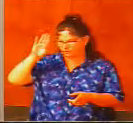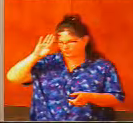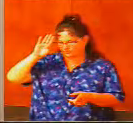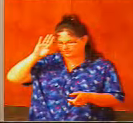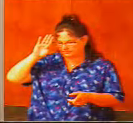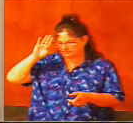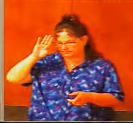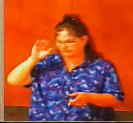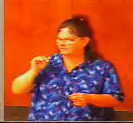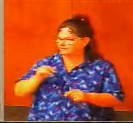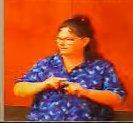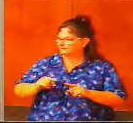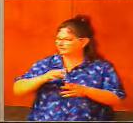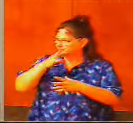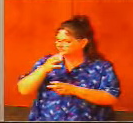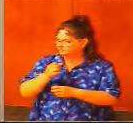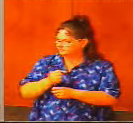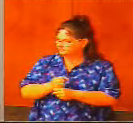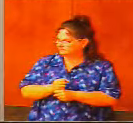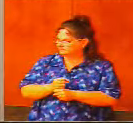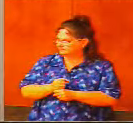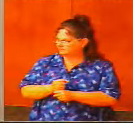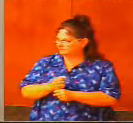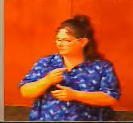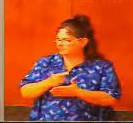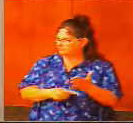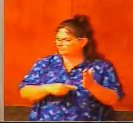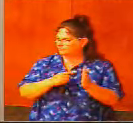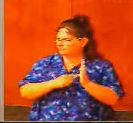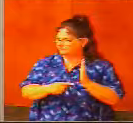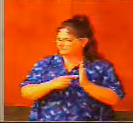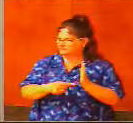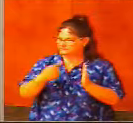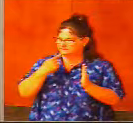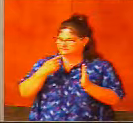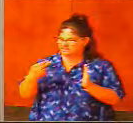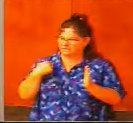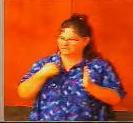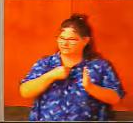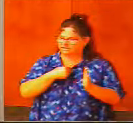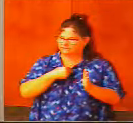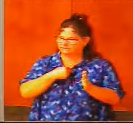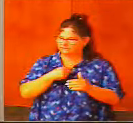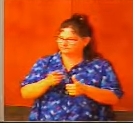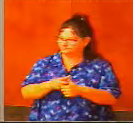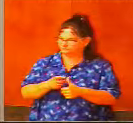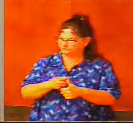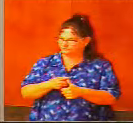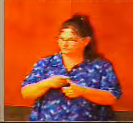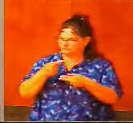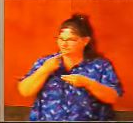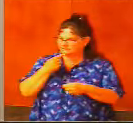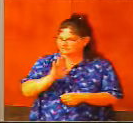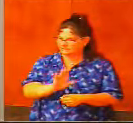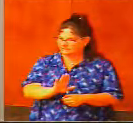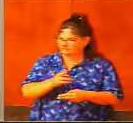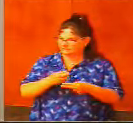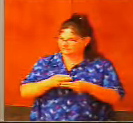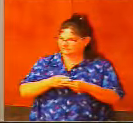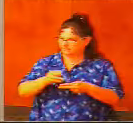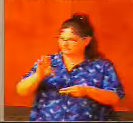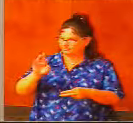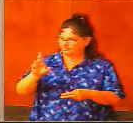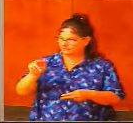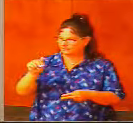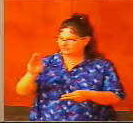But let me summarize what these verses tell us. They tell us, first of all, that his name was